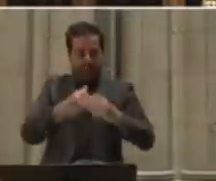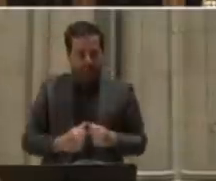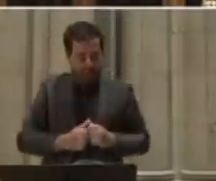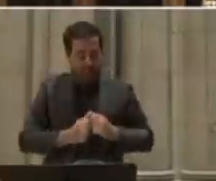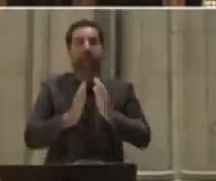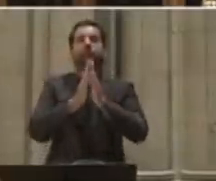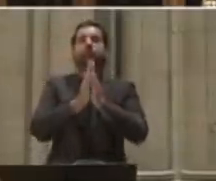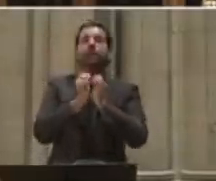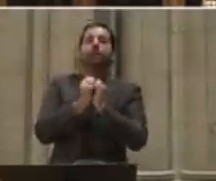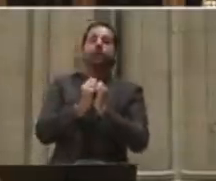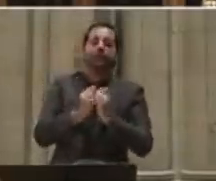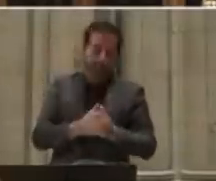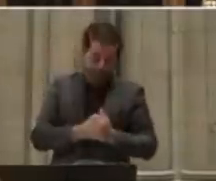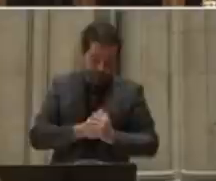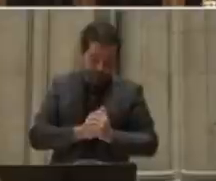Praying together.